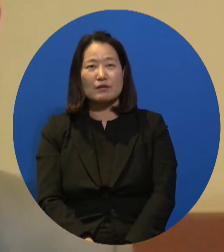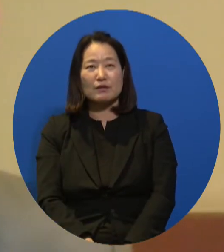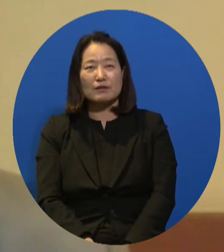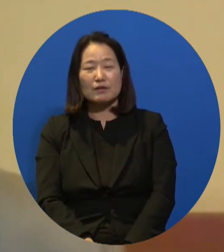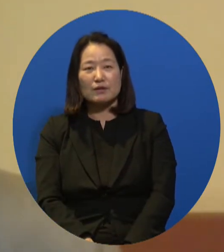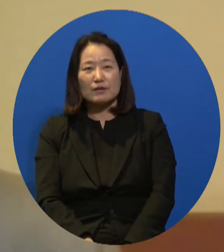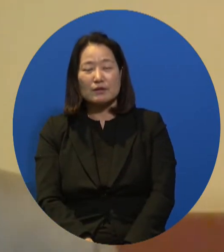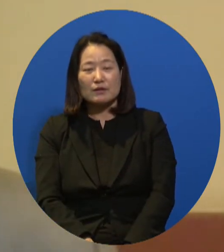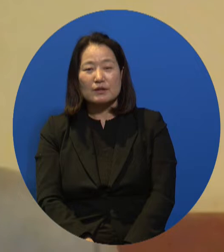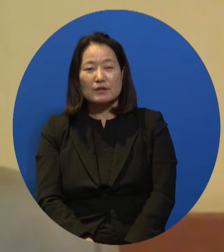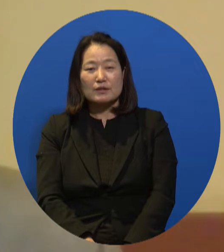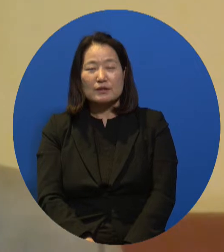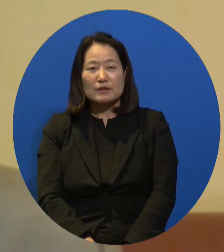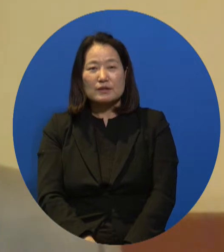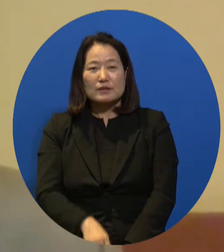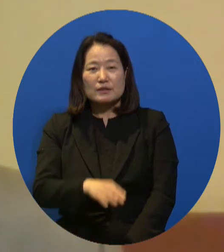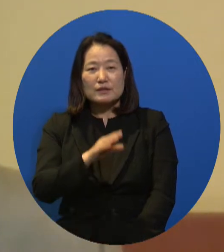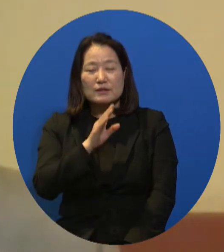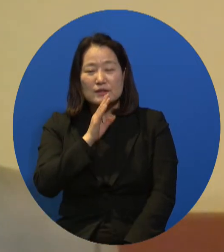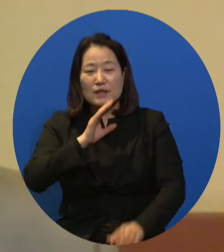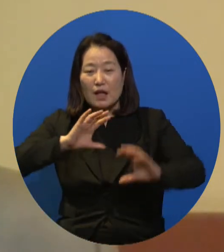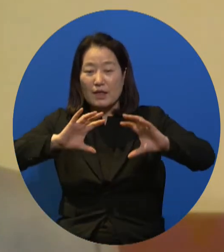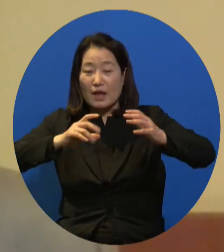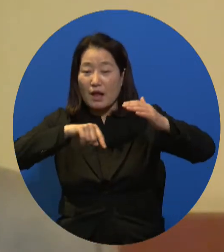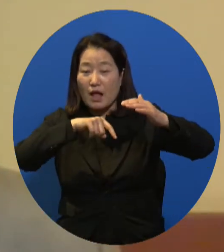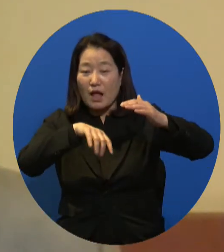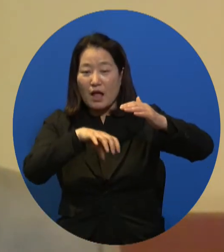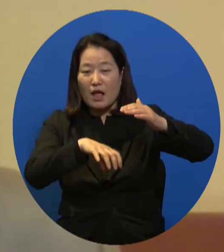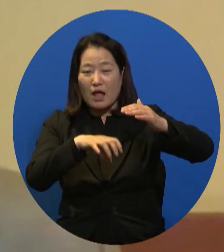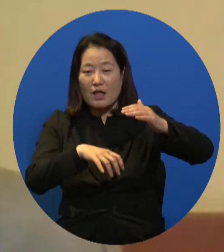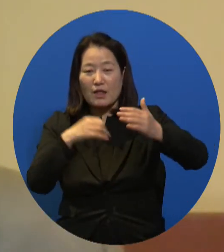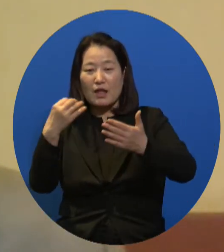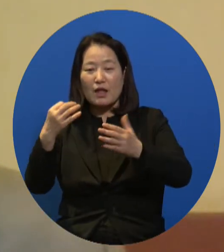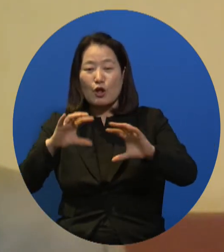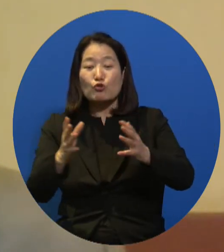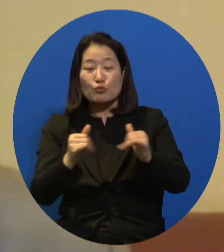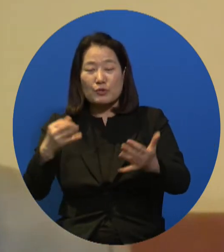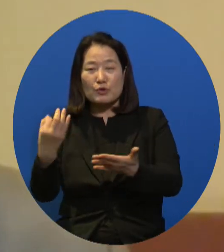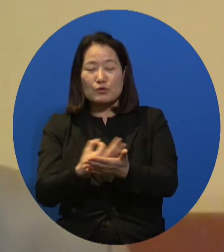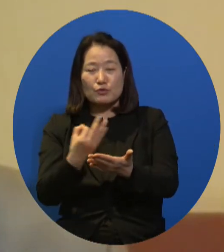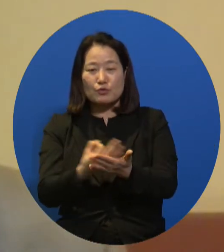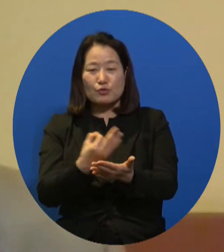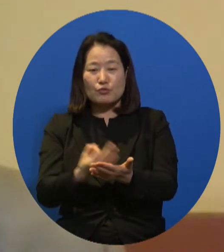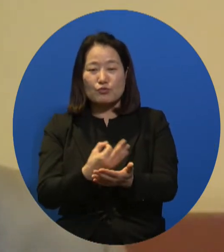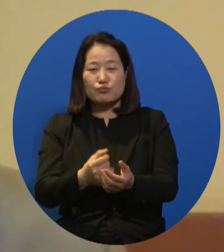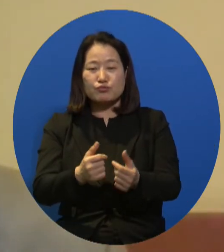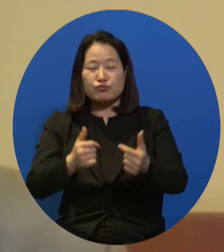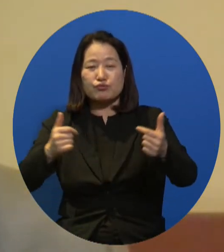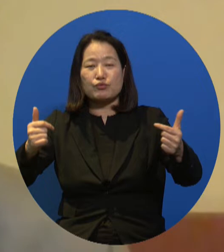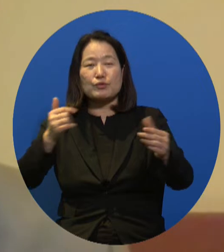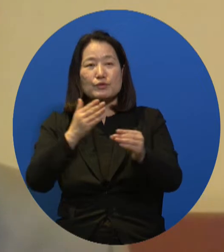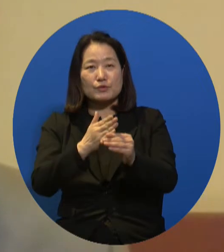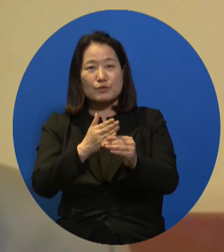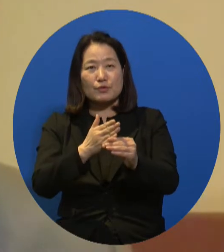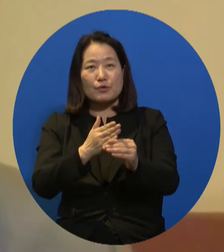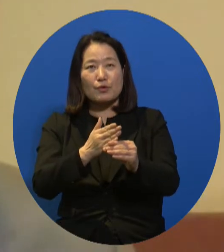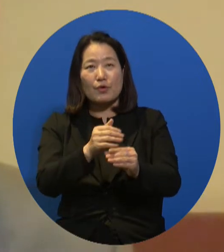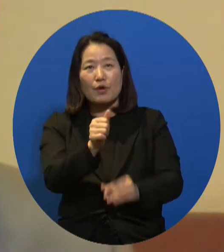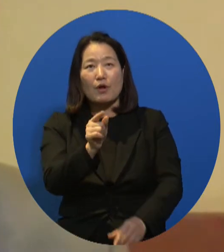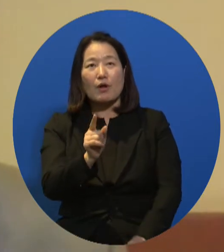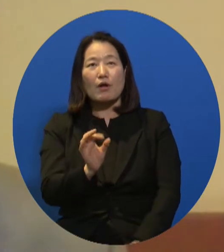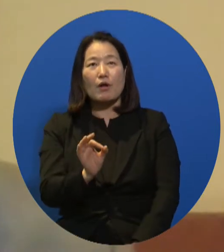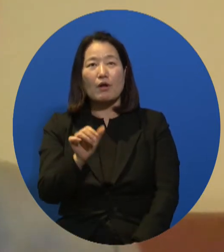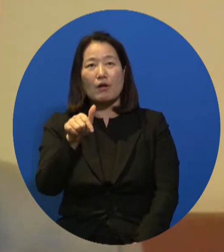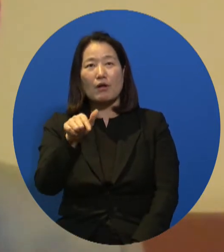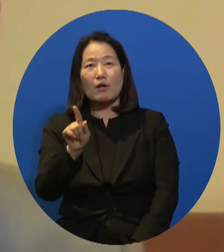increasingly prosperous country that actually benefits from vast sums of development aid assistance from its membership to